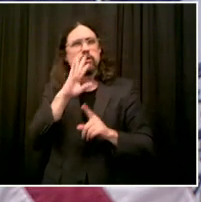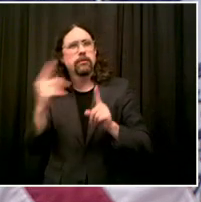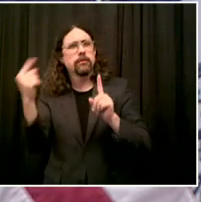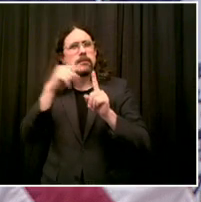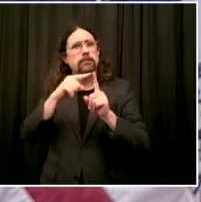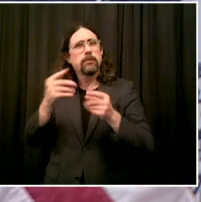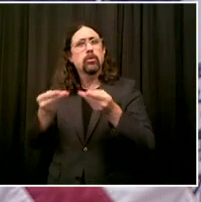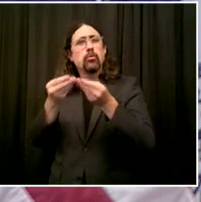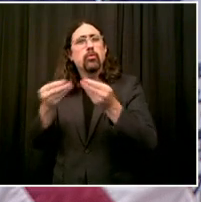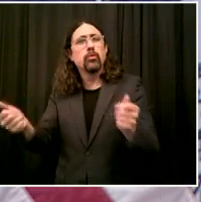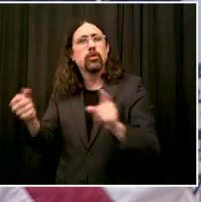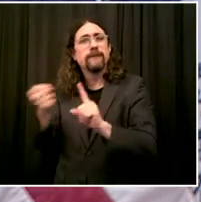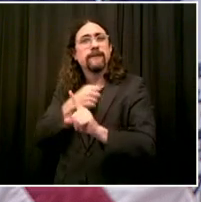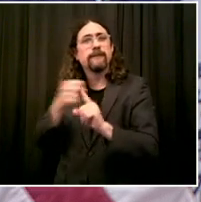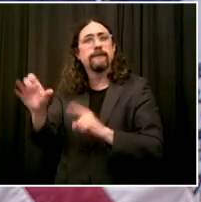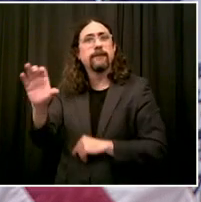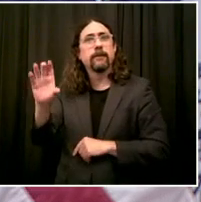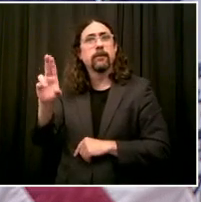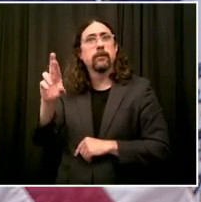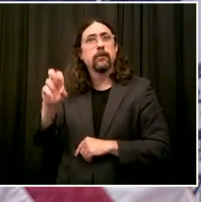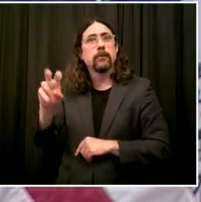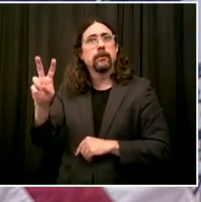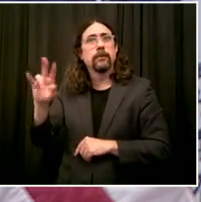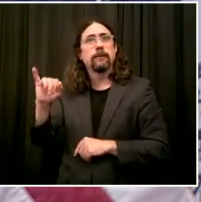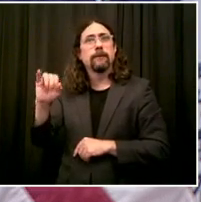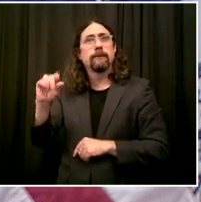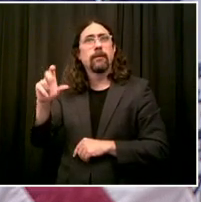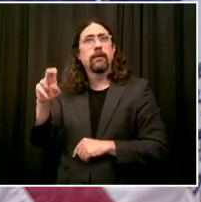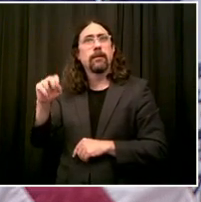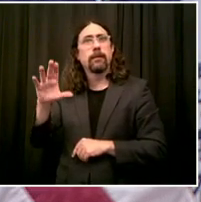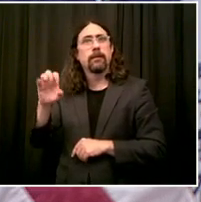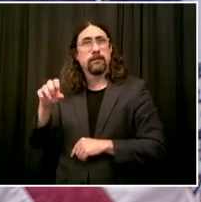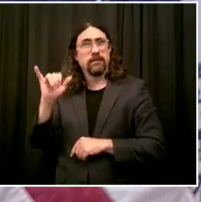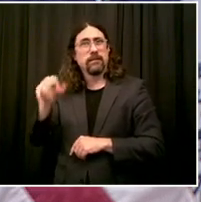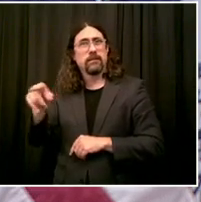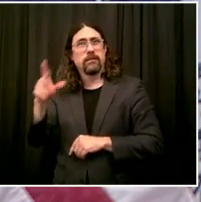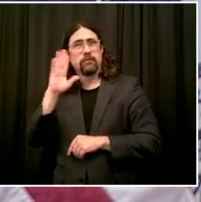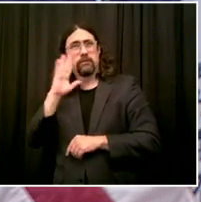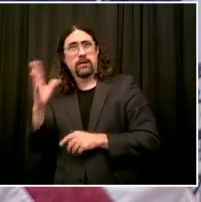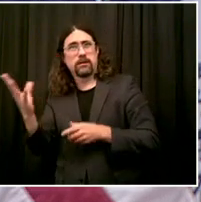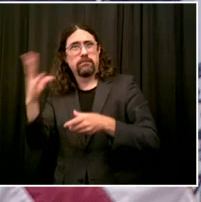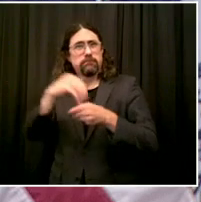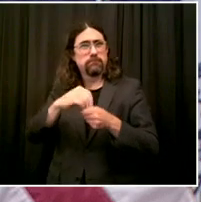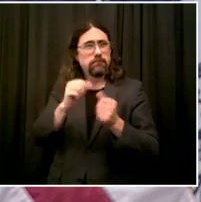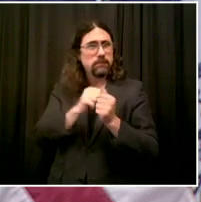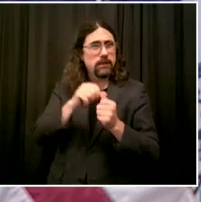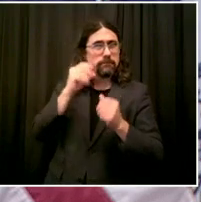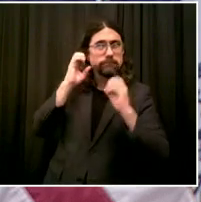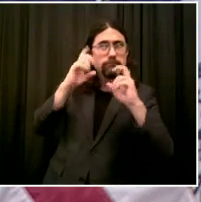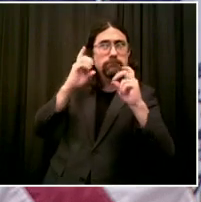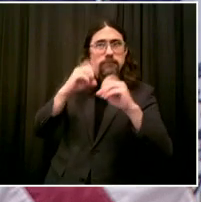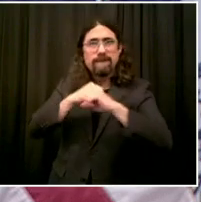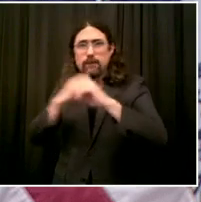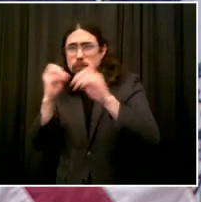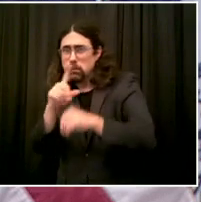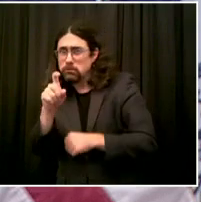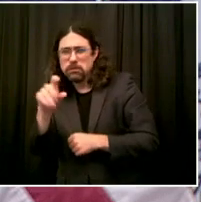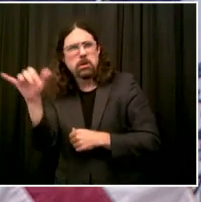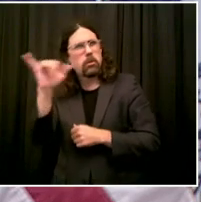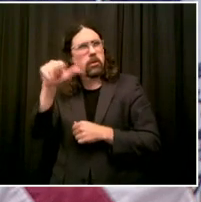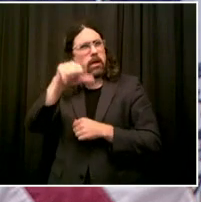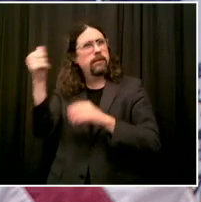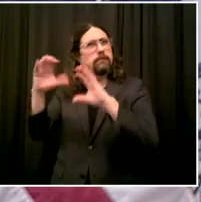some people to reduce police enforcement in certain situations. And so could you detail how